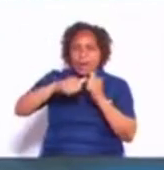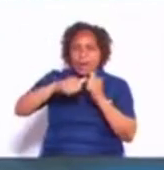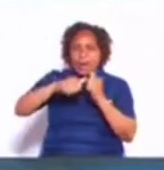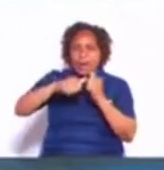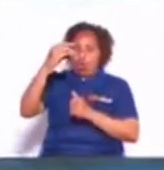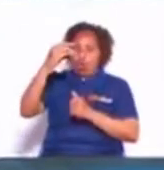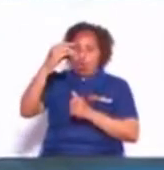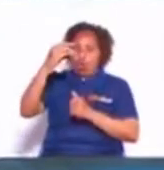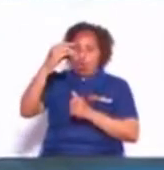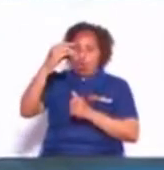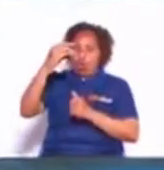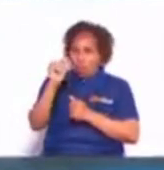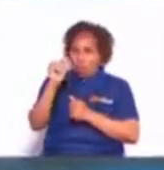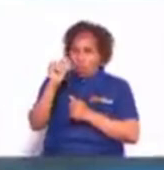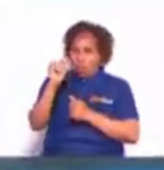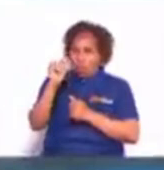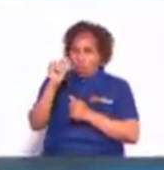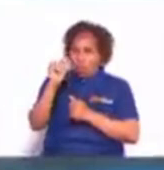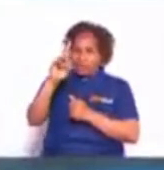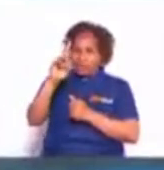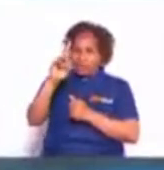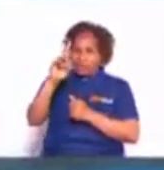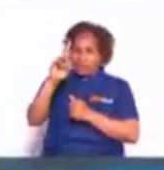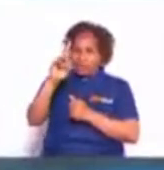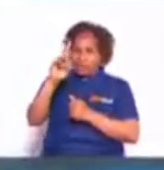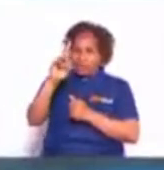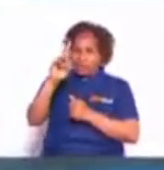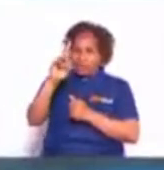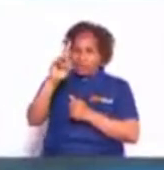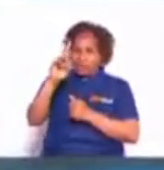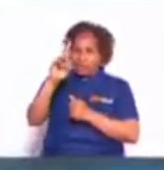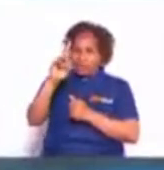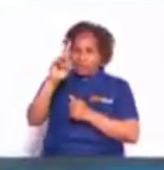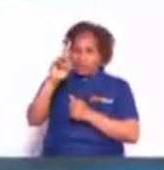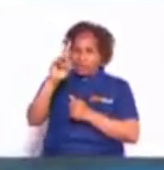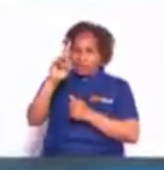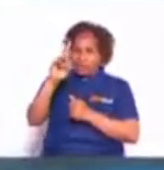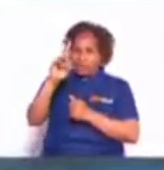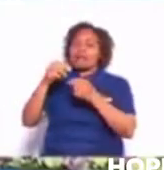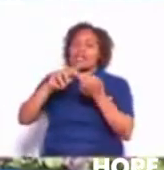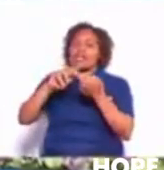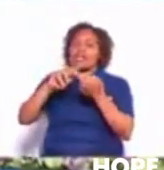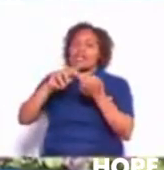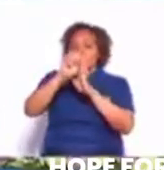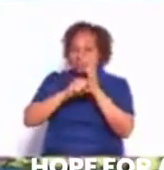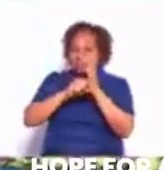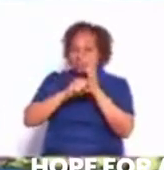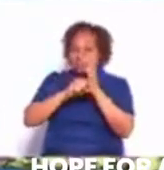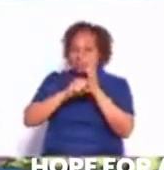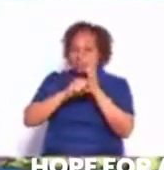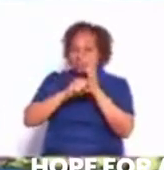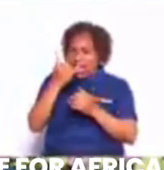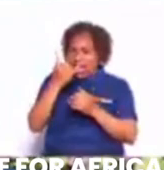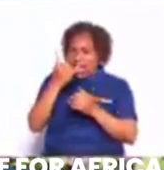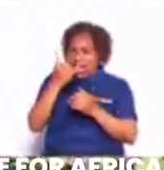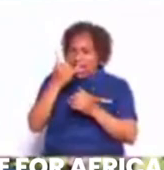I respect them when it comes to relationship issues. Why? He has done a lot of research.